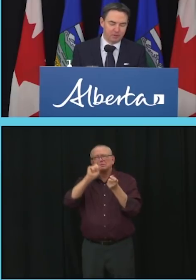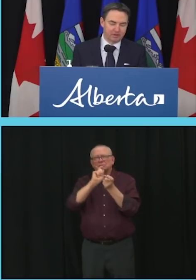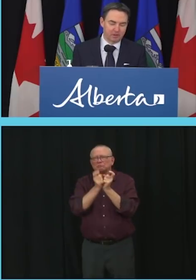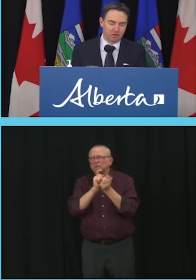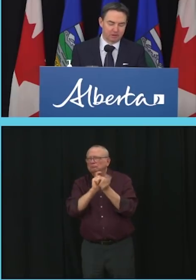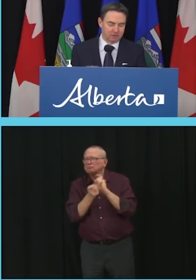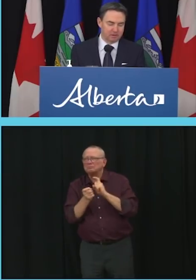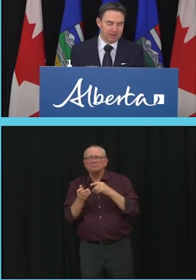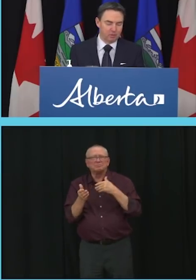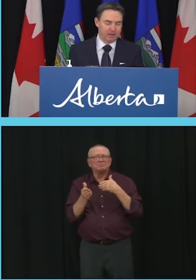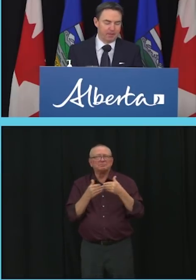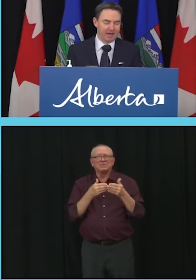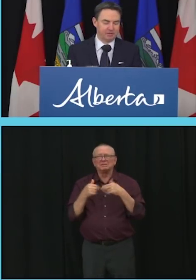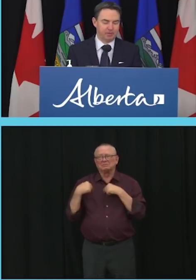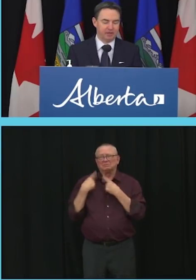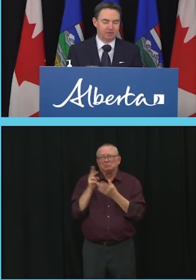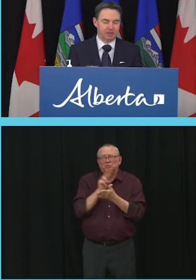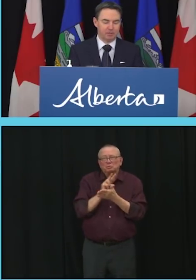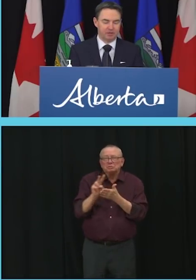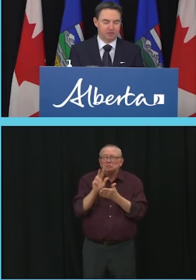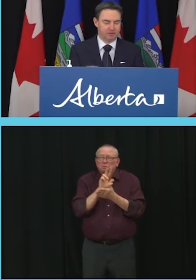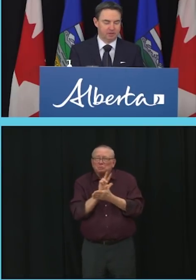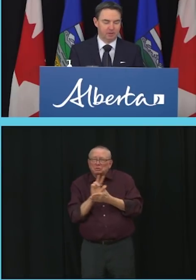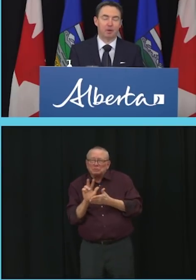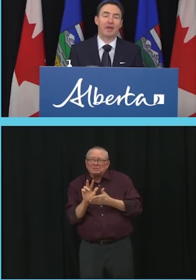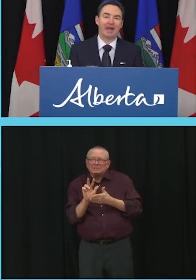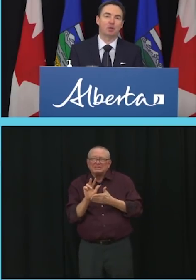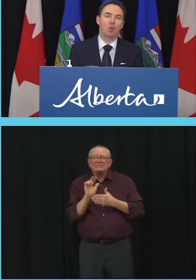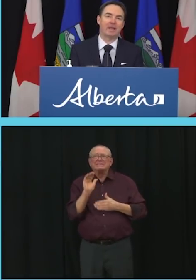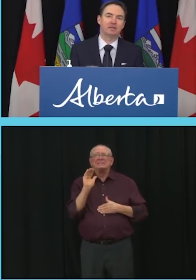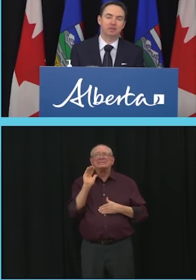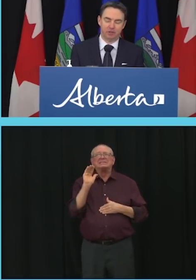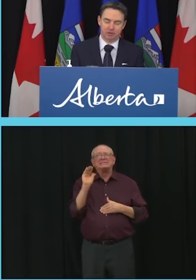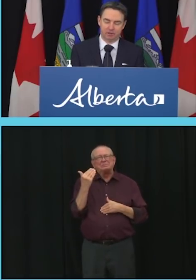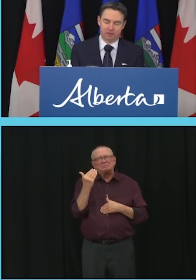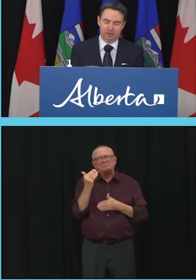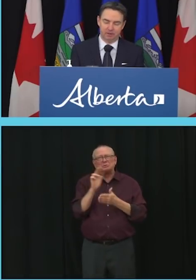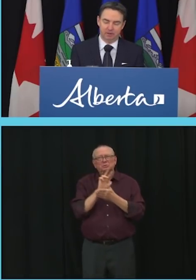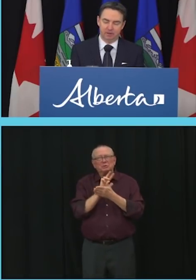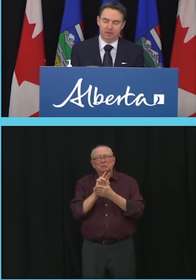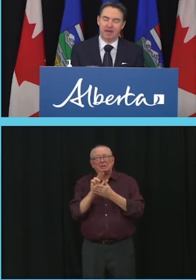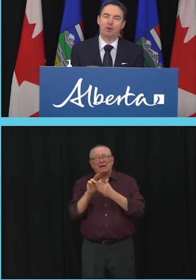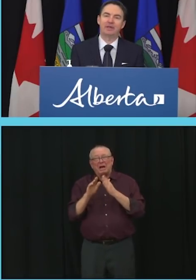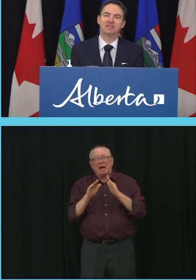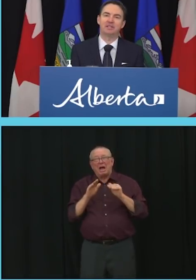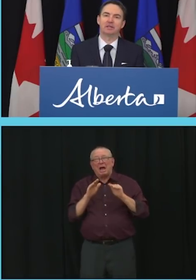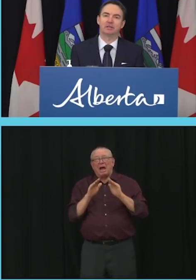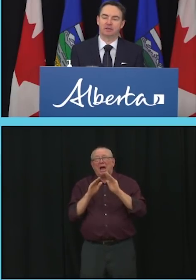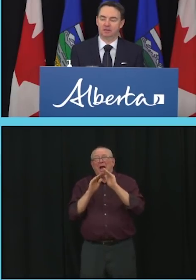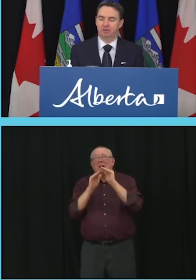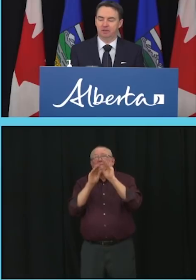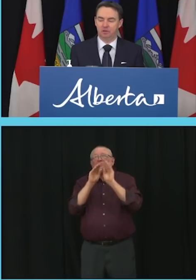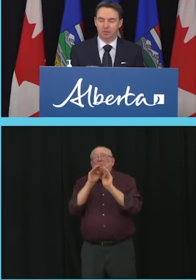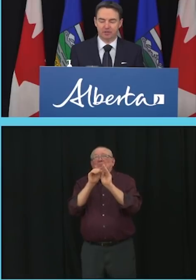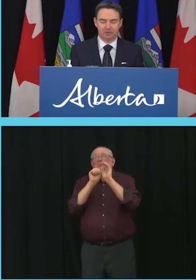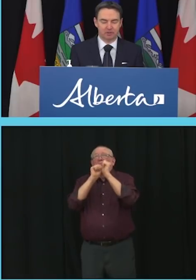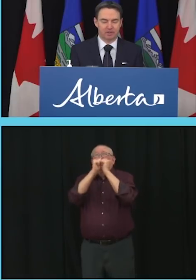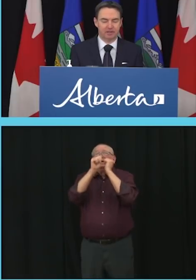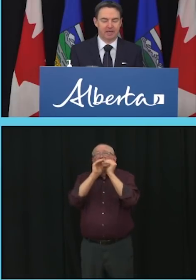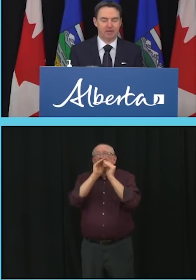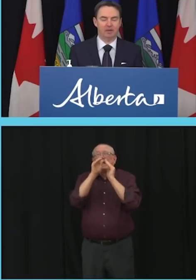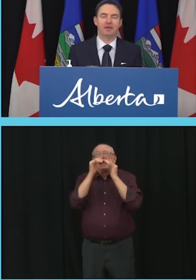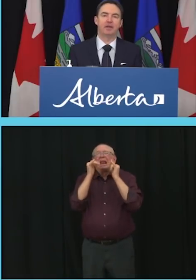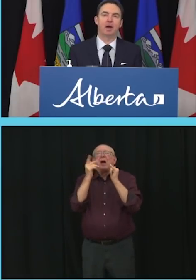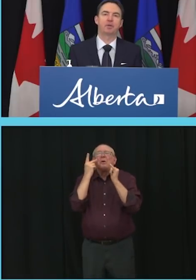about 2 weeks ago, it looked like we had passed the peak in admissions, but we had to wait to be sure. Now we can see it. New admissions are